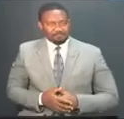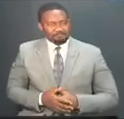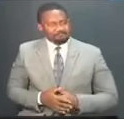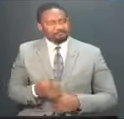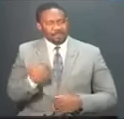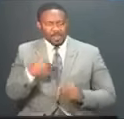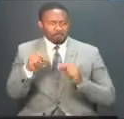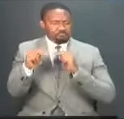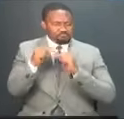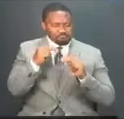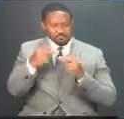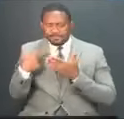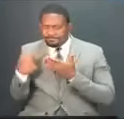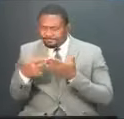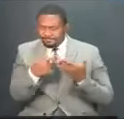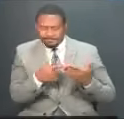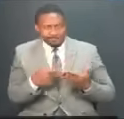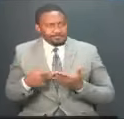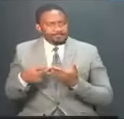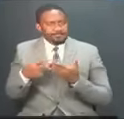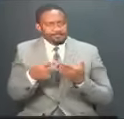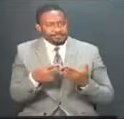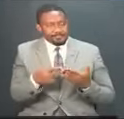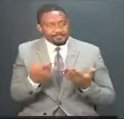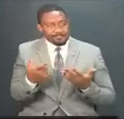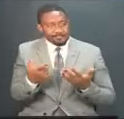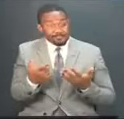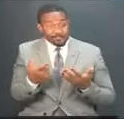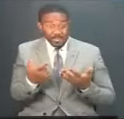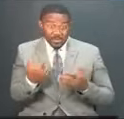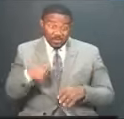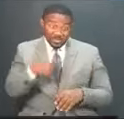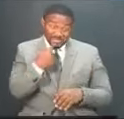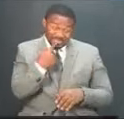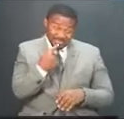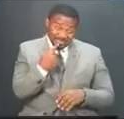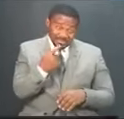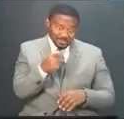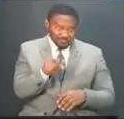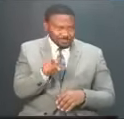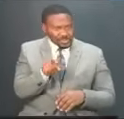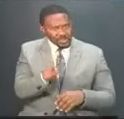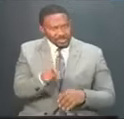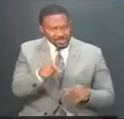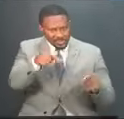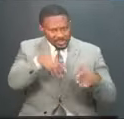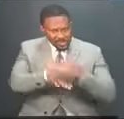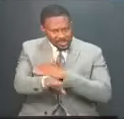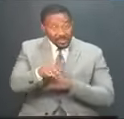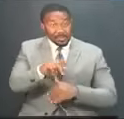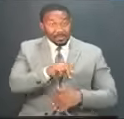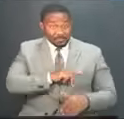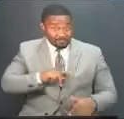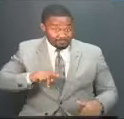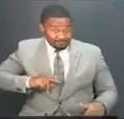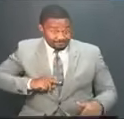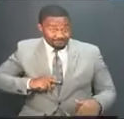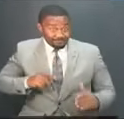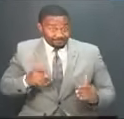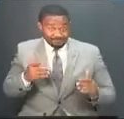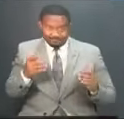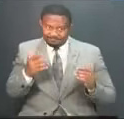negotiations, discussions, and we said that we should come into the chamber, and since they